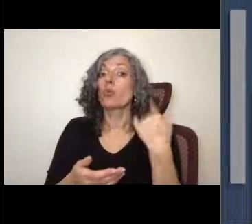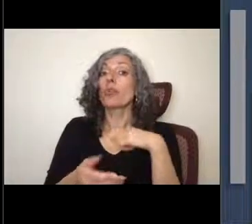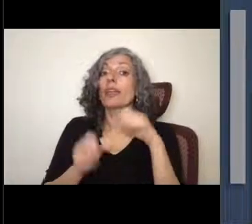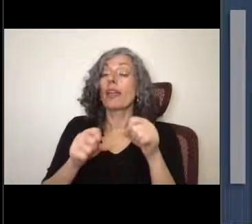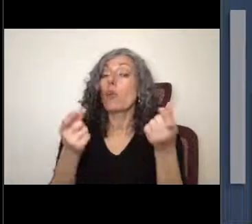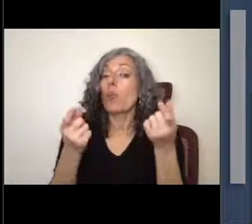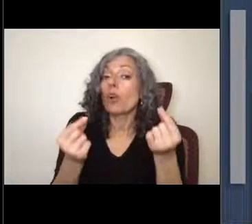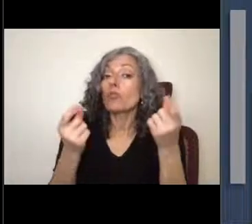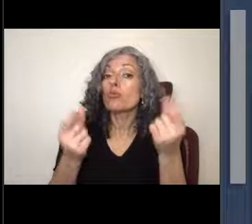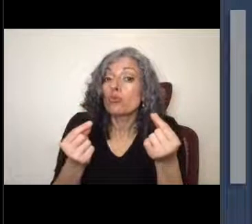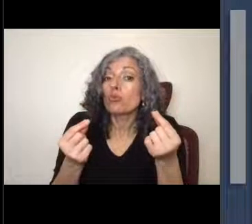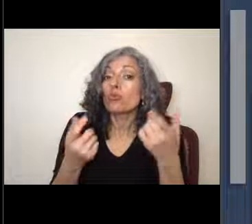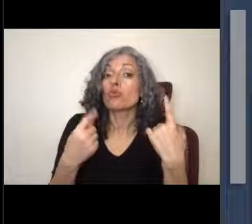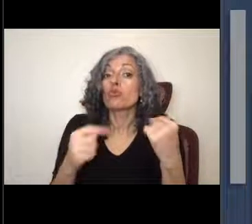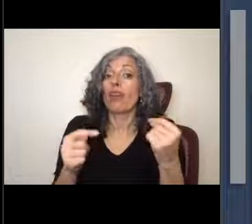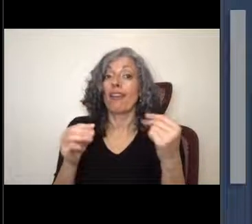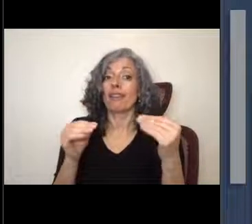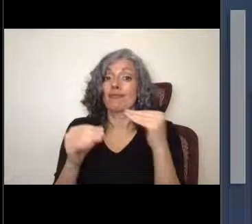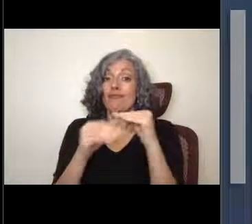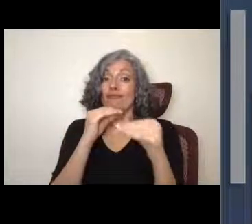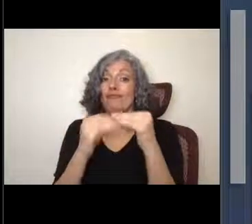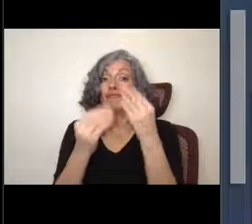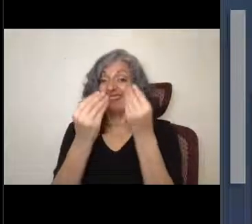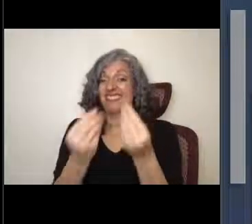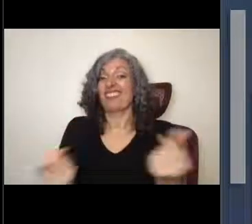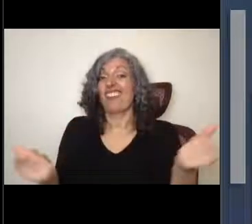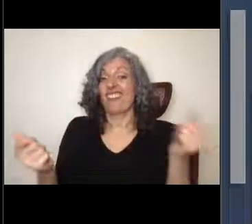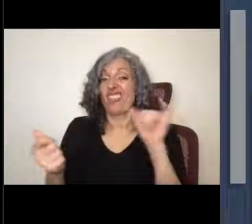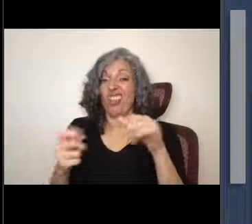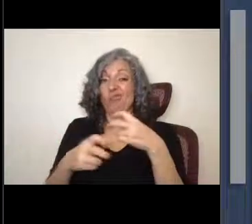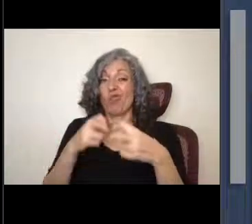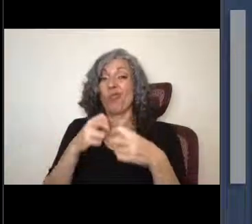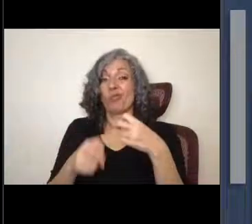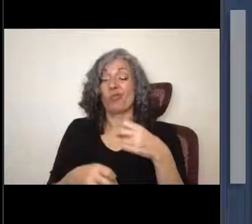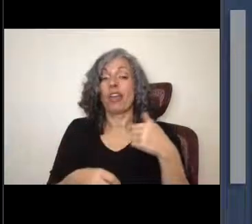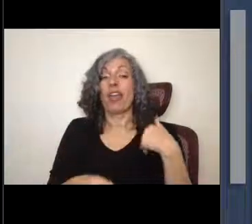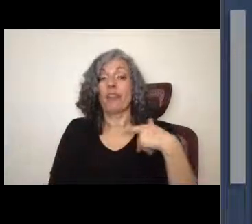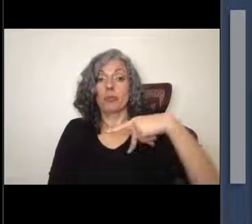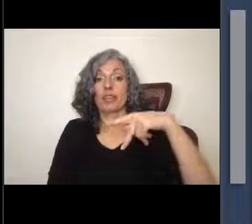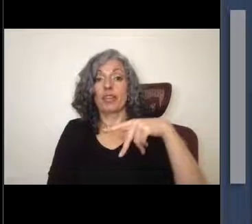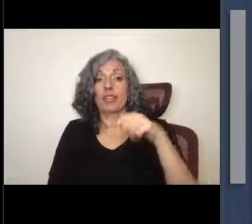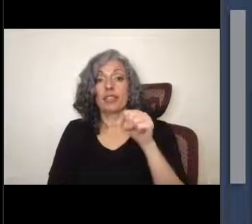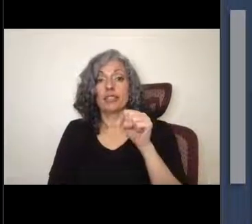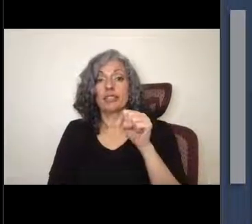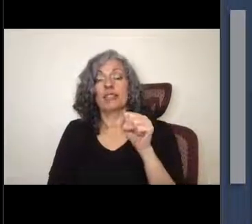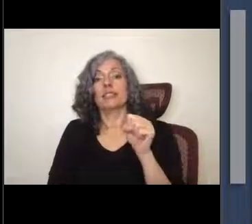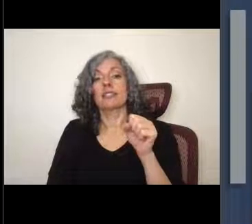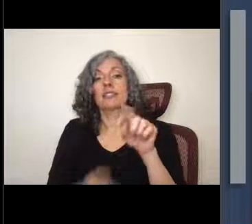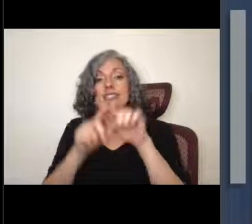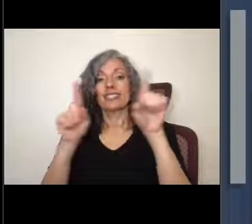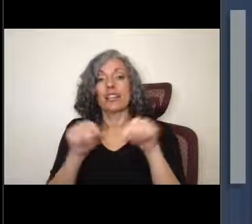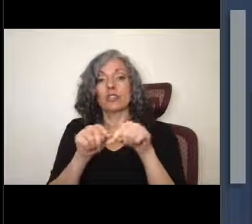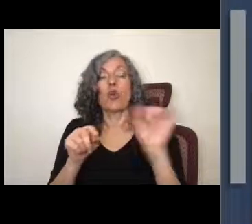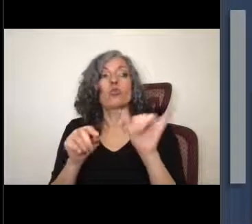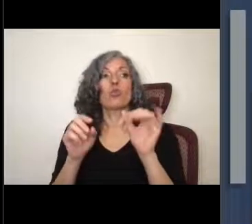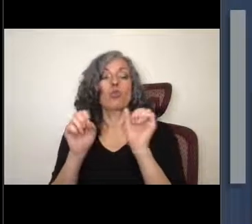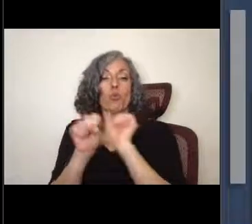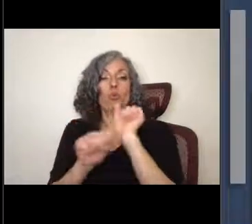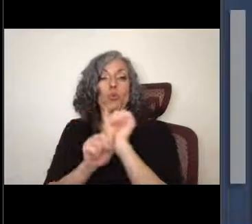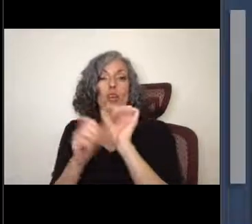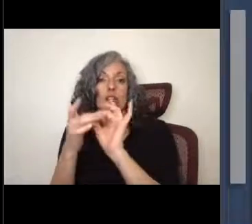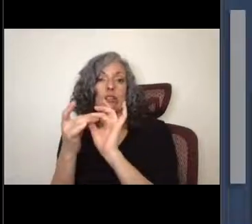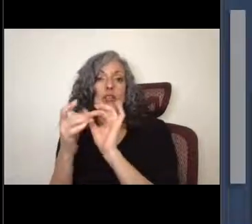mitigate that situation and have PMS signs that are ready to deploy. And we're also coordinating very closely with